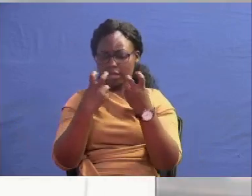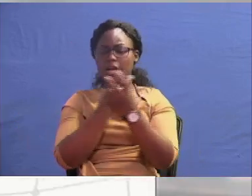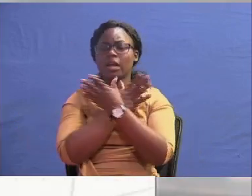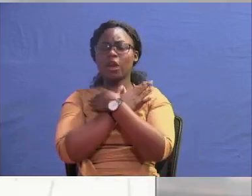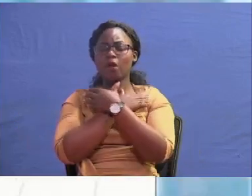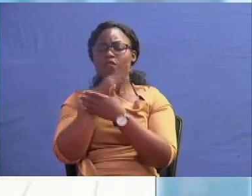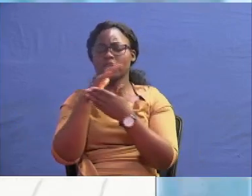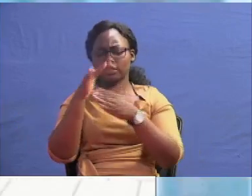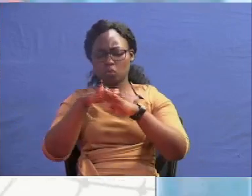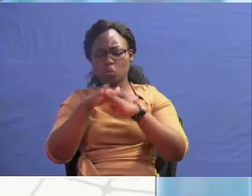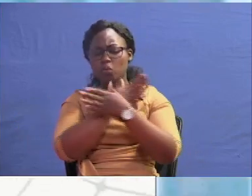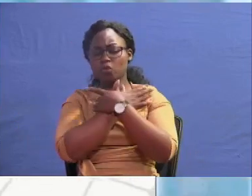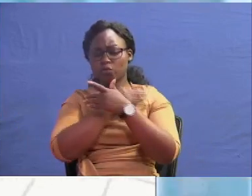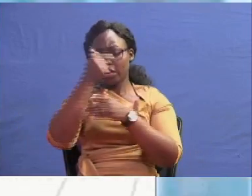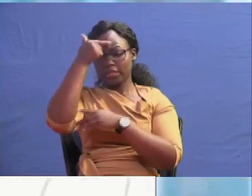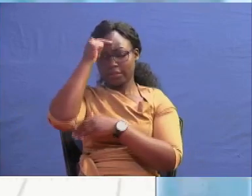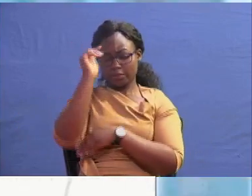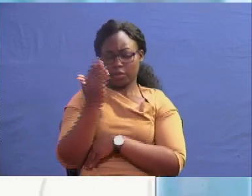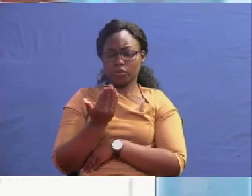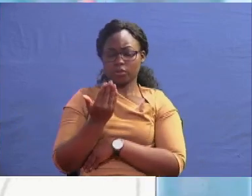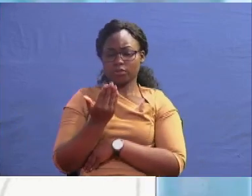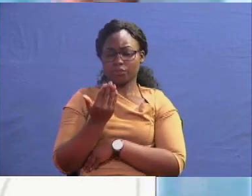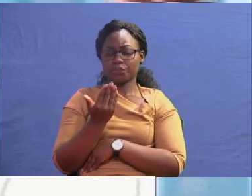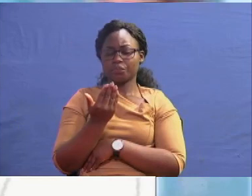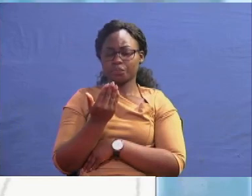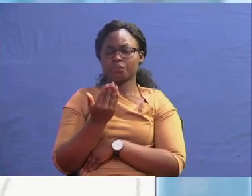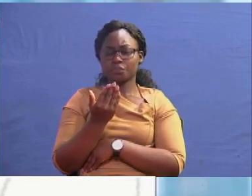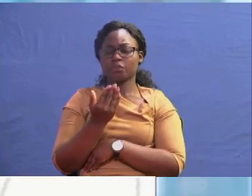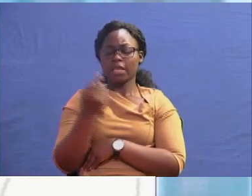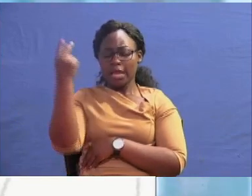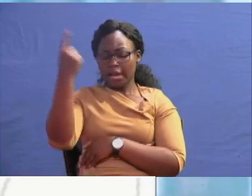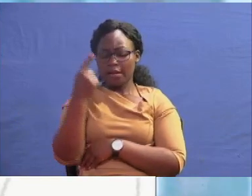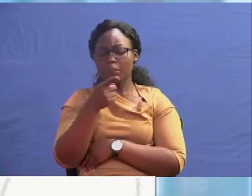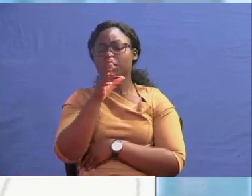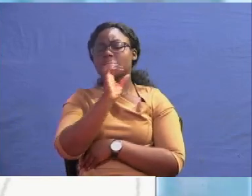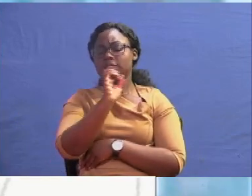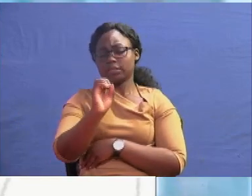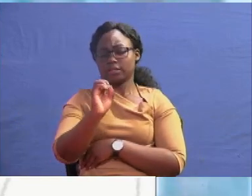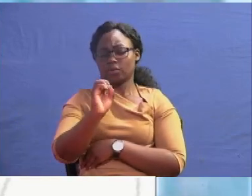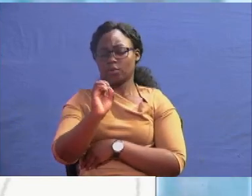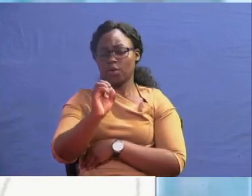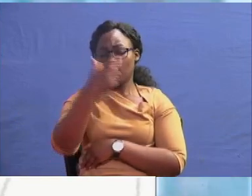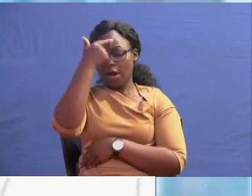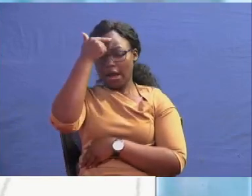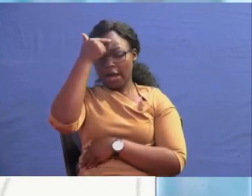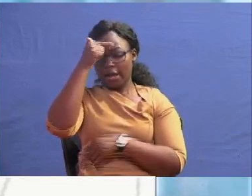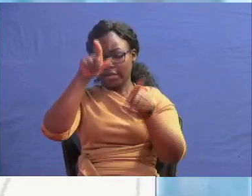to go to friends, because probably they will not come to him. And I will